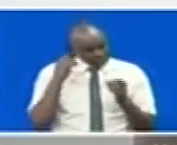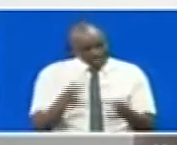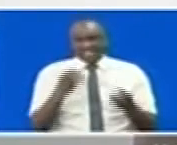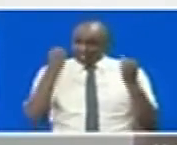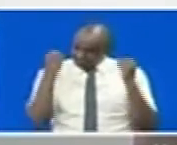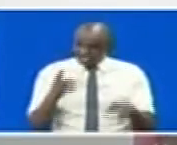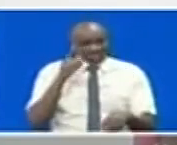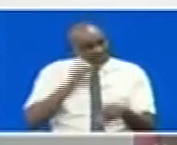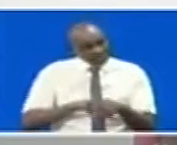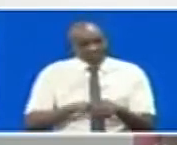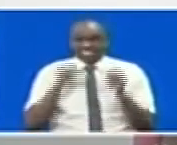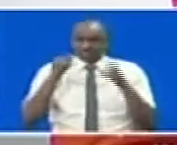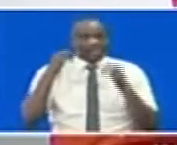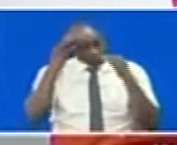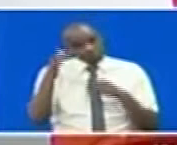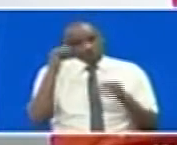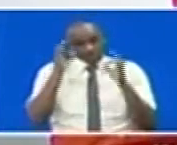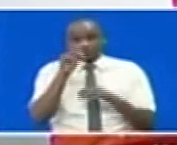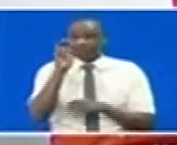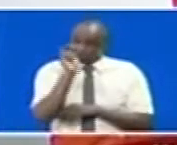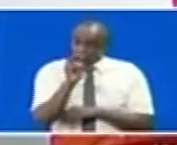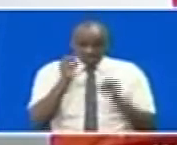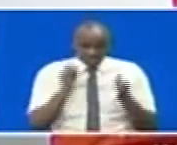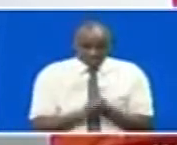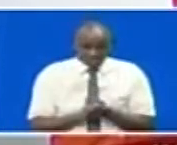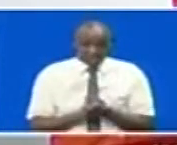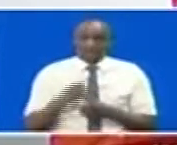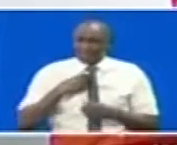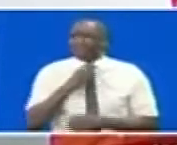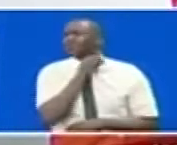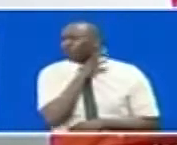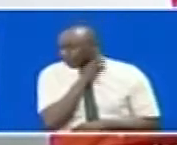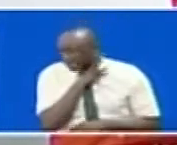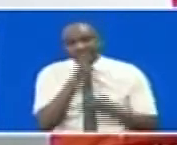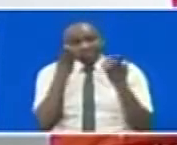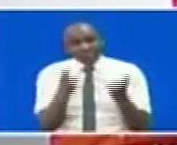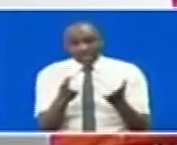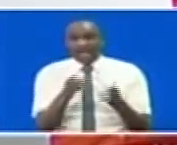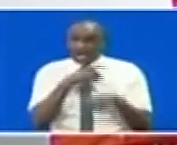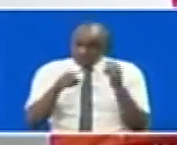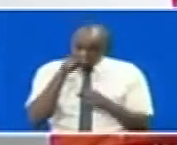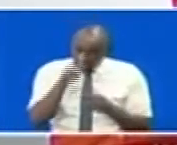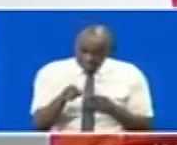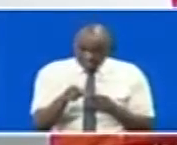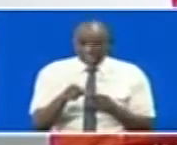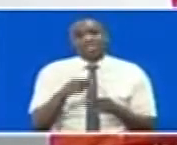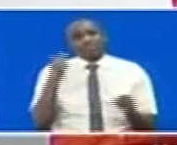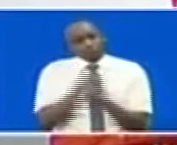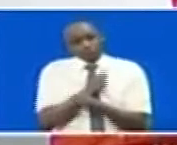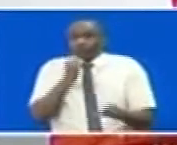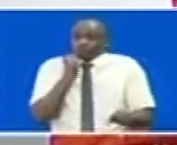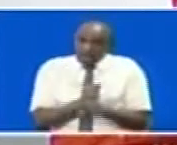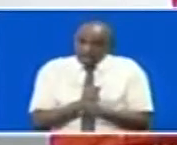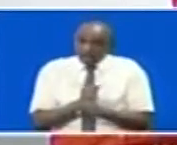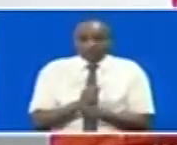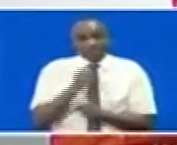times, I have met a general complaint about the inadequacy of